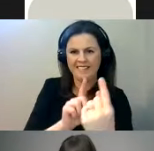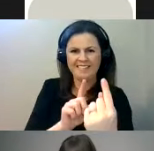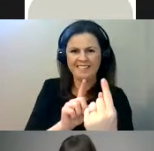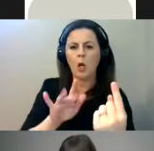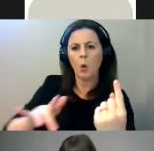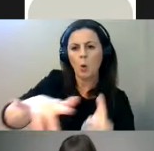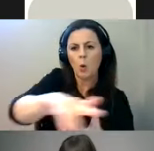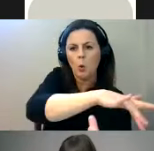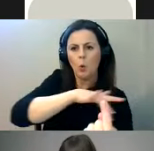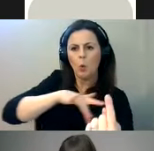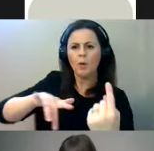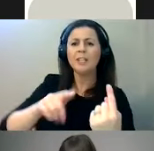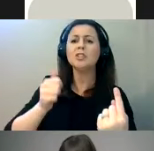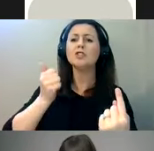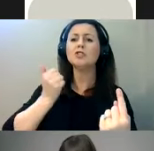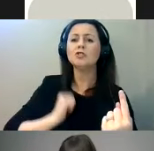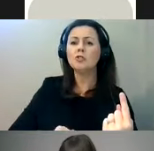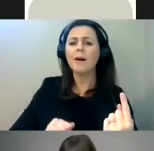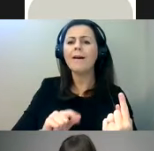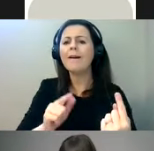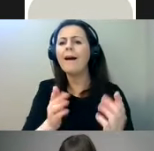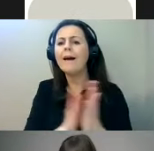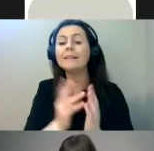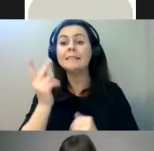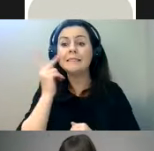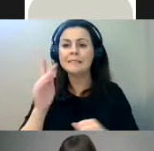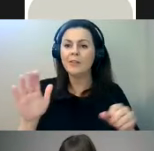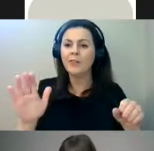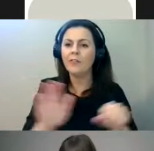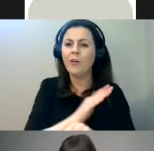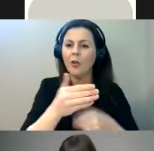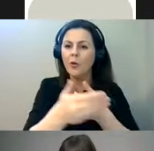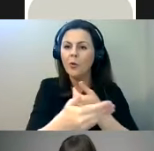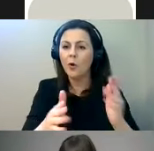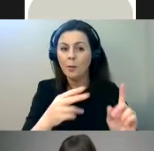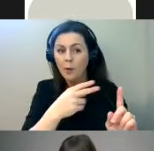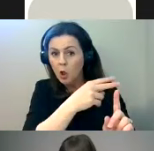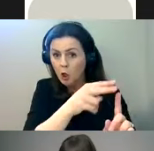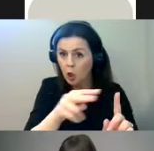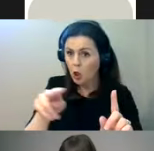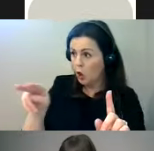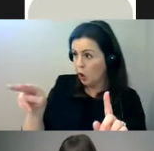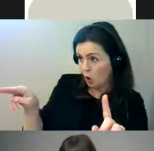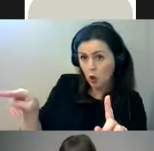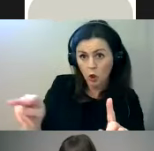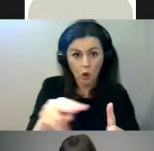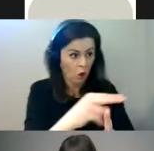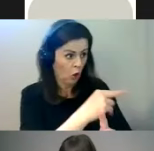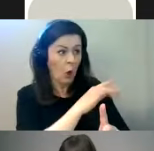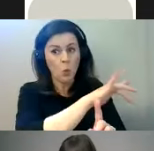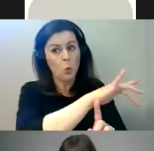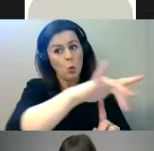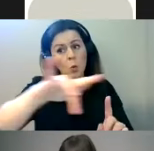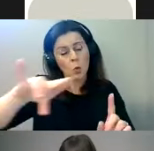get a 360-degree view of the room based on, if it's on a phone, have